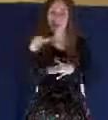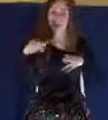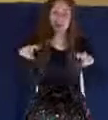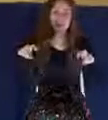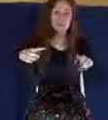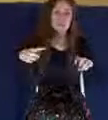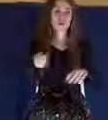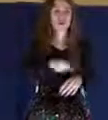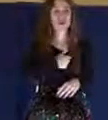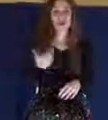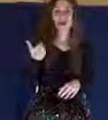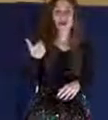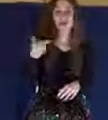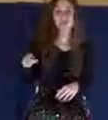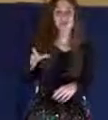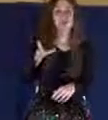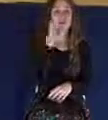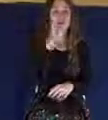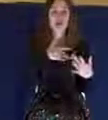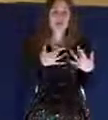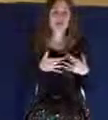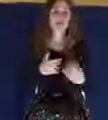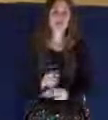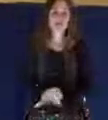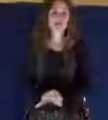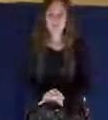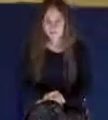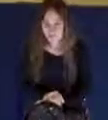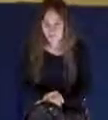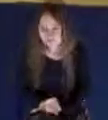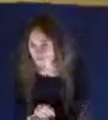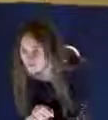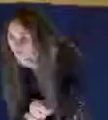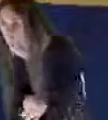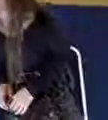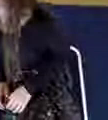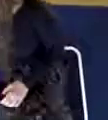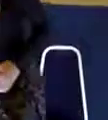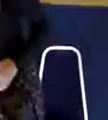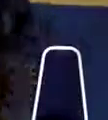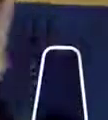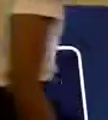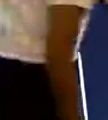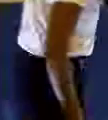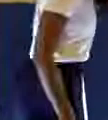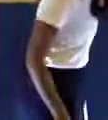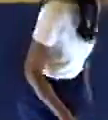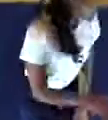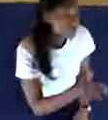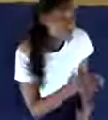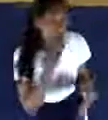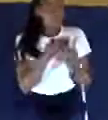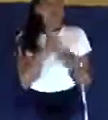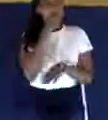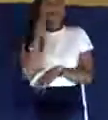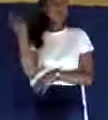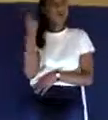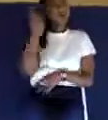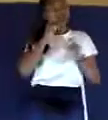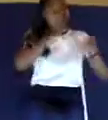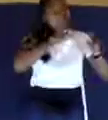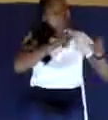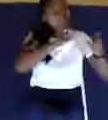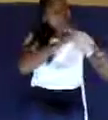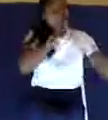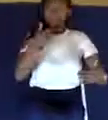She's constantly putting others, mainly her children, in front of her, and she's willing even to give